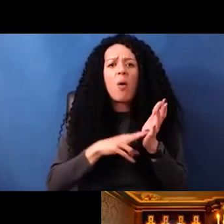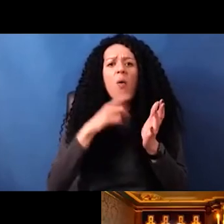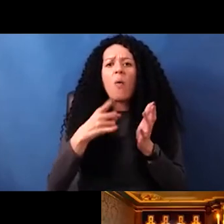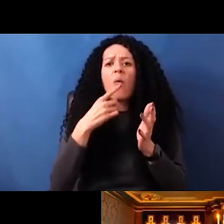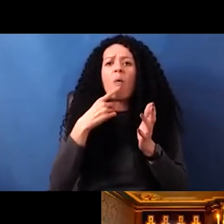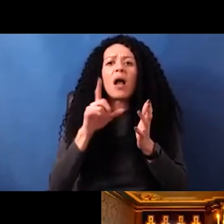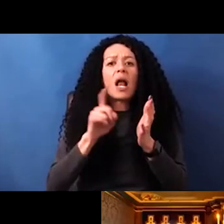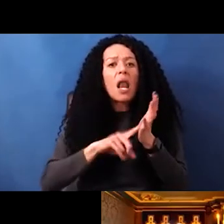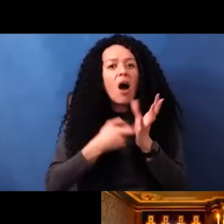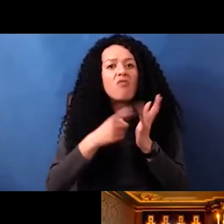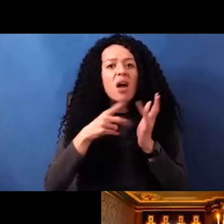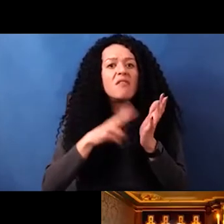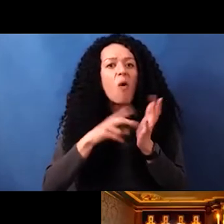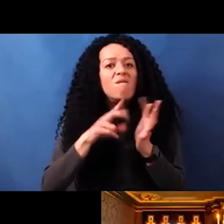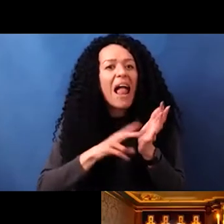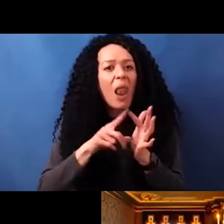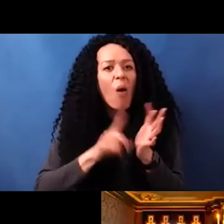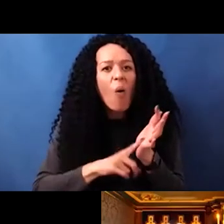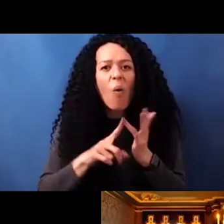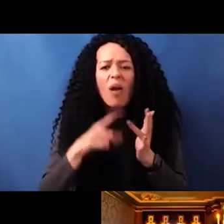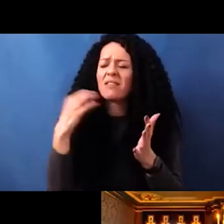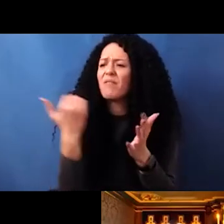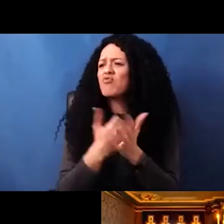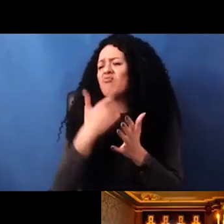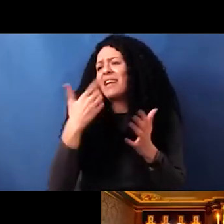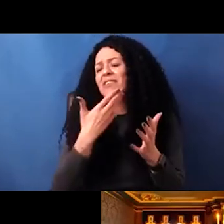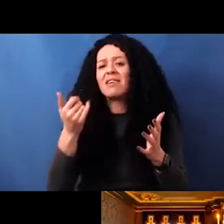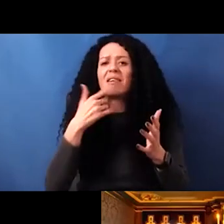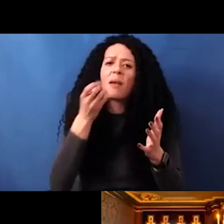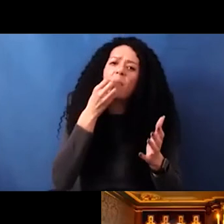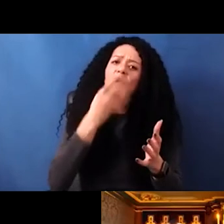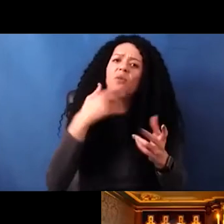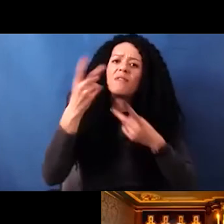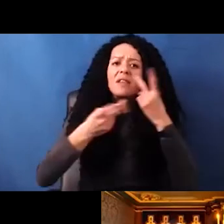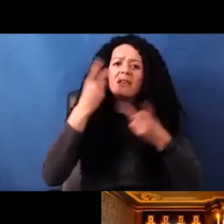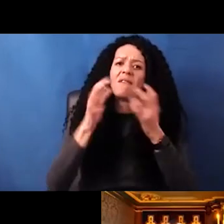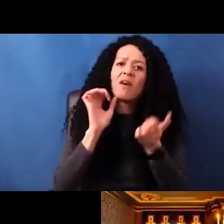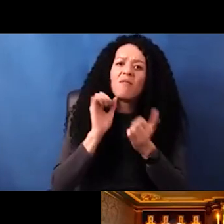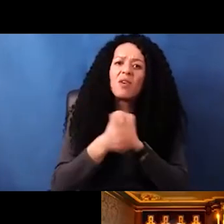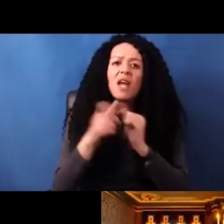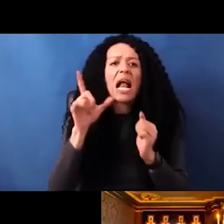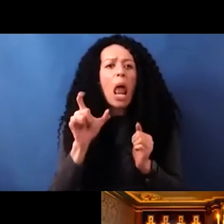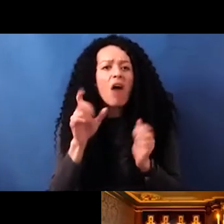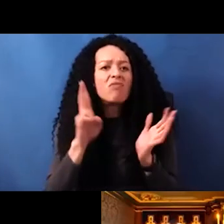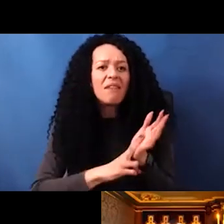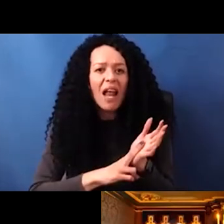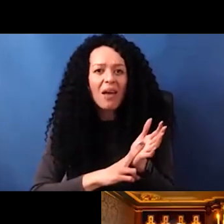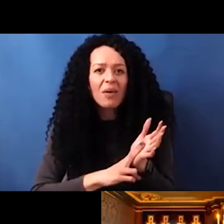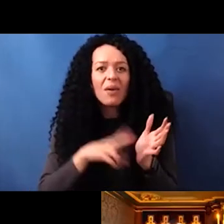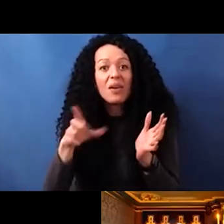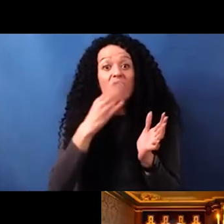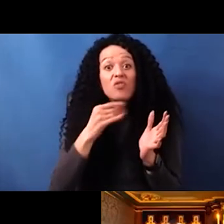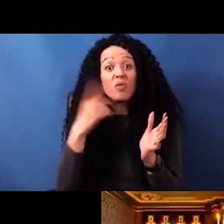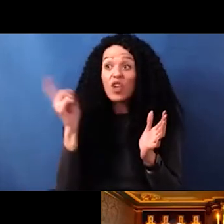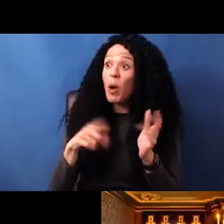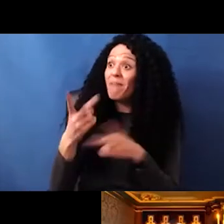yes, I've had very great delight in the beautiful singing of our friend Clara Novello, who used to come to